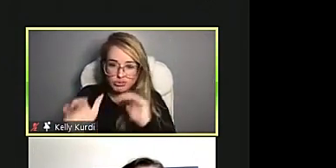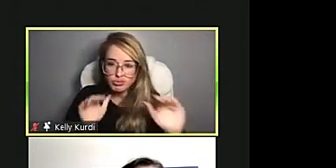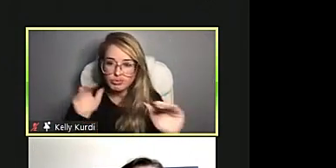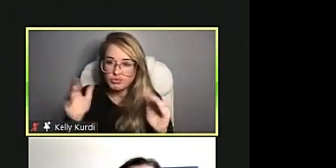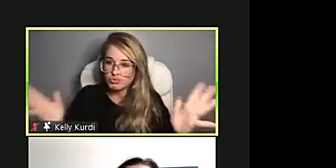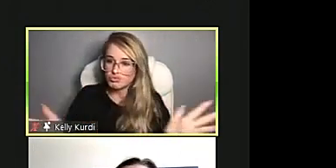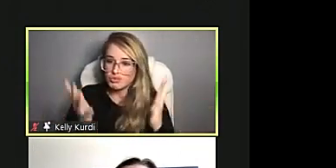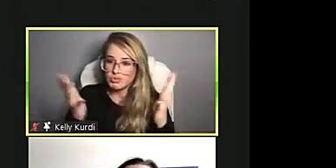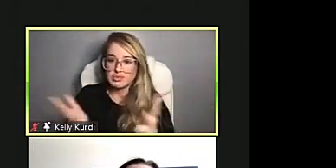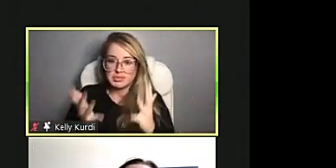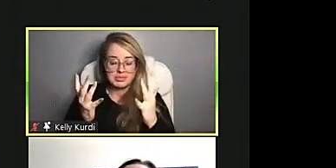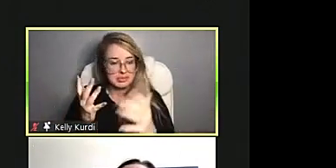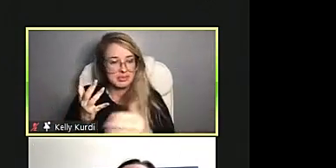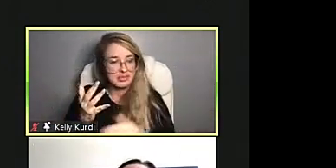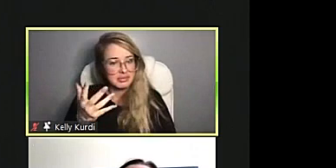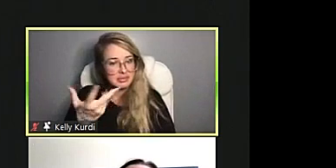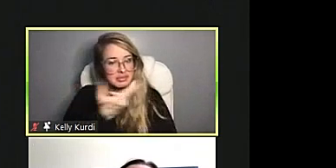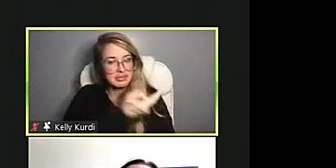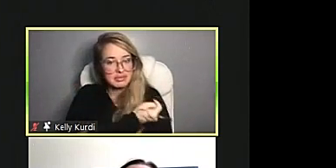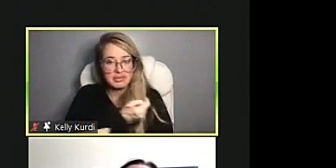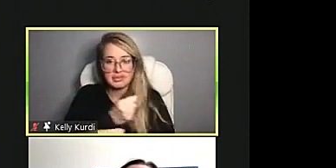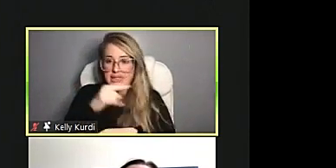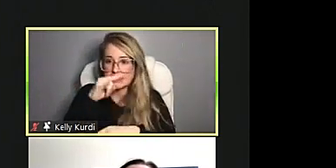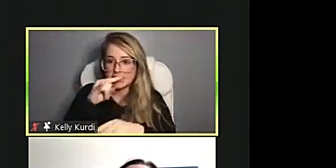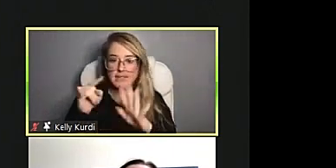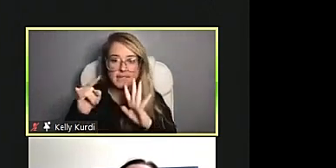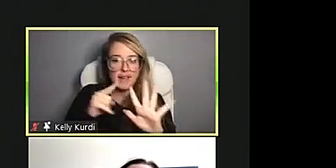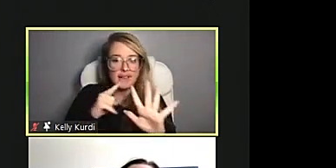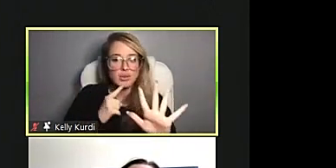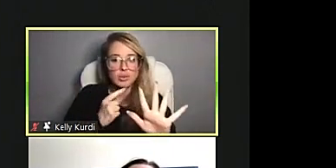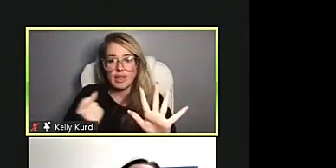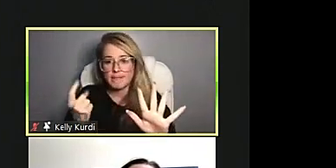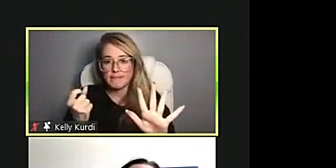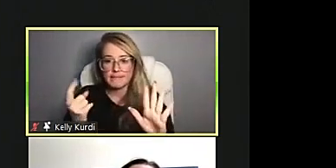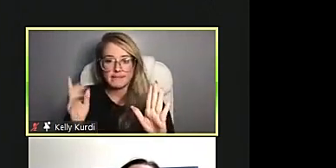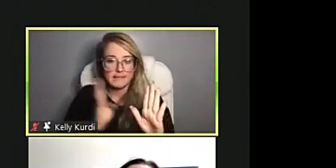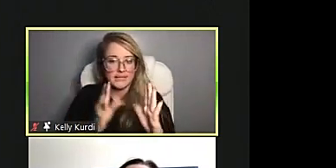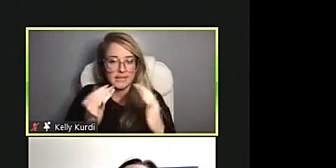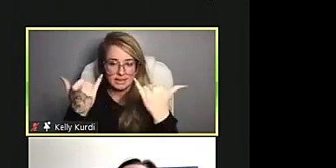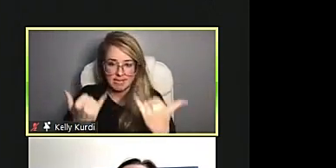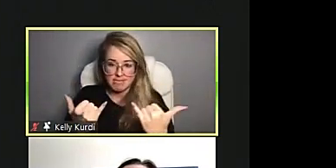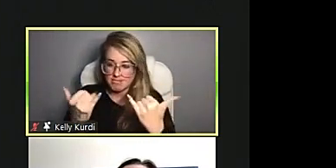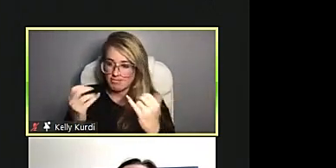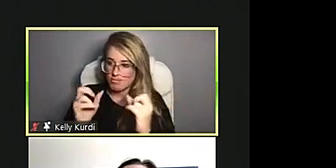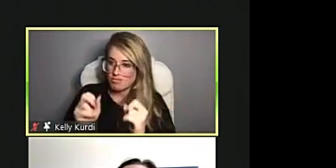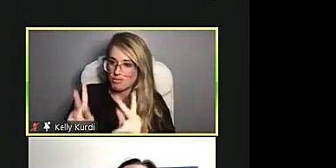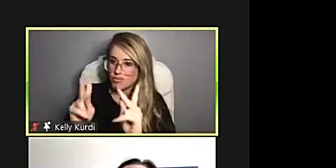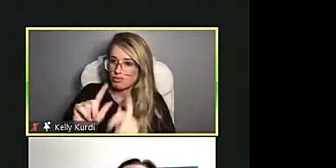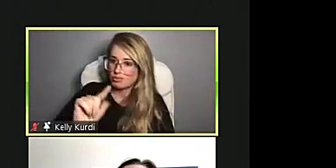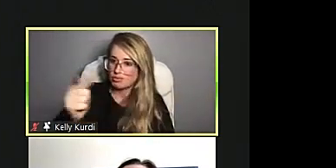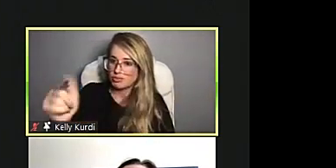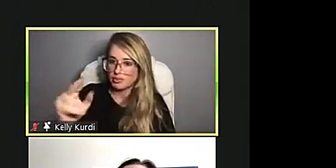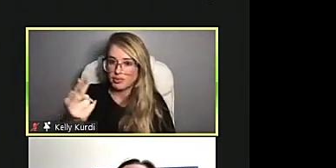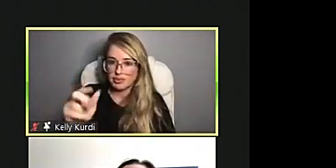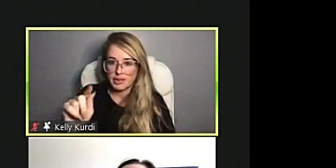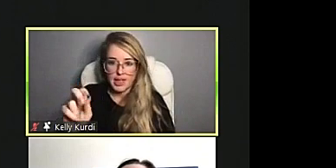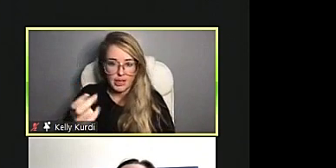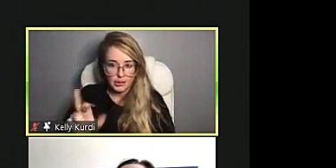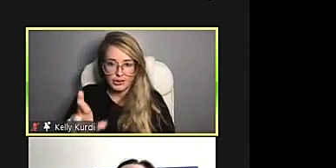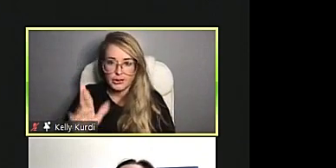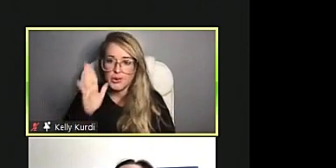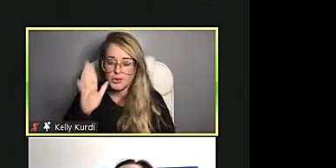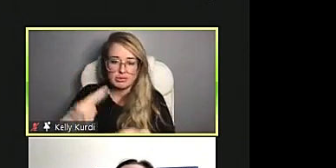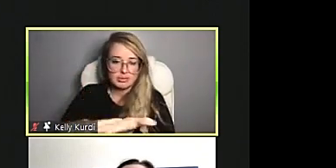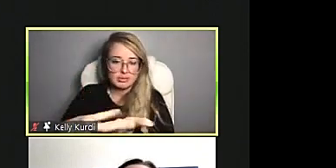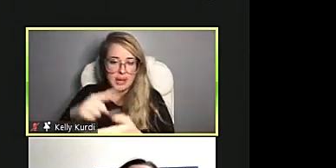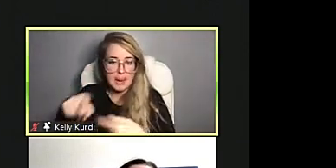vaccinating 5 to 11-year-olds in earnest. And with that, I'll take the opportunity to pass it to Heather Roth to give an update on